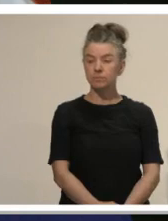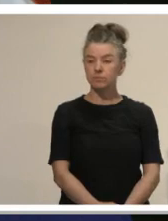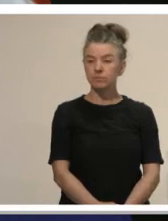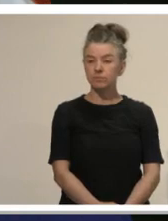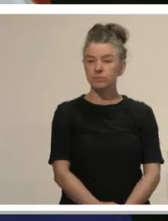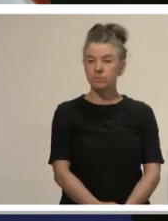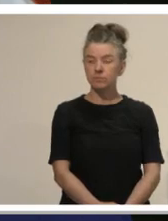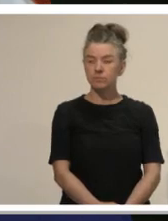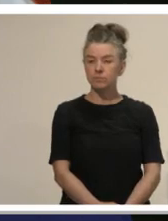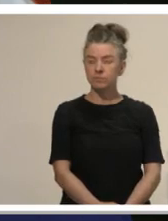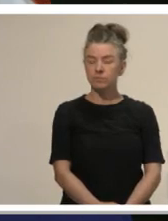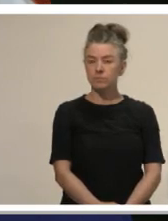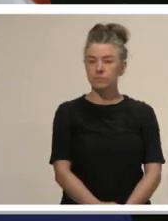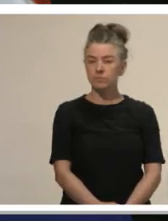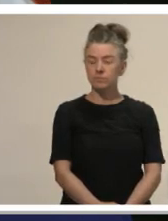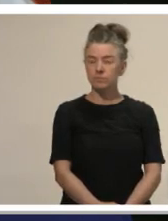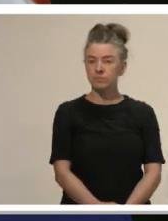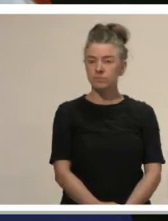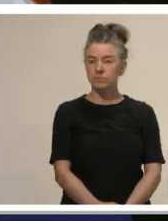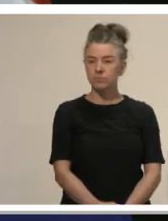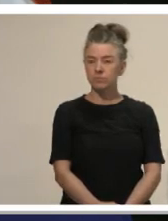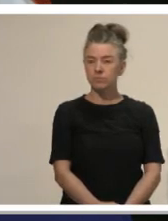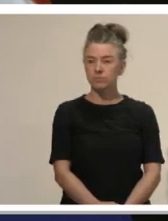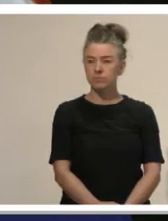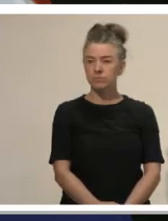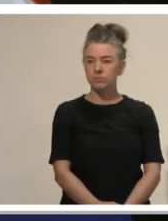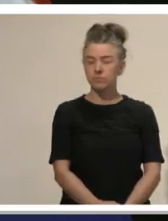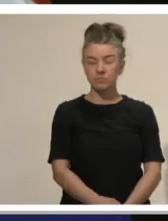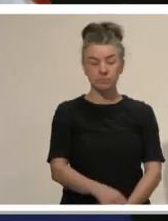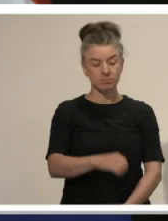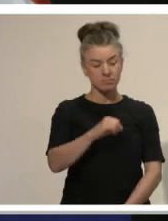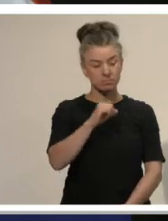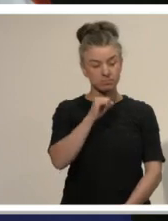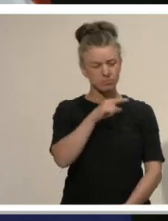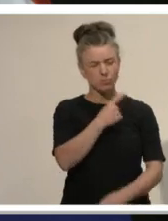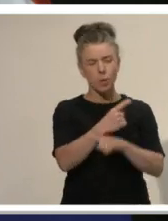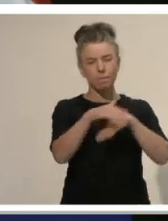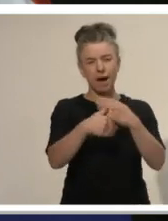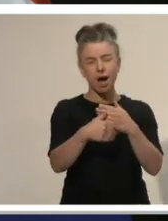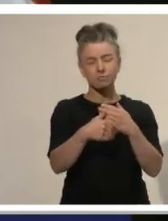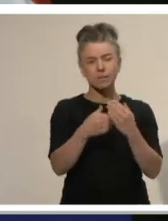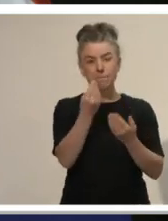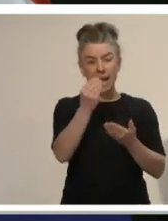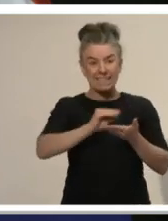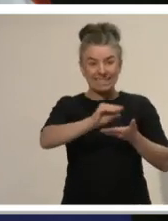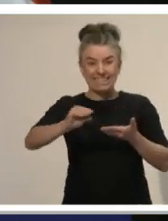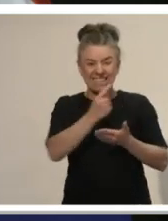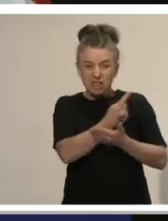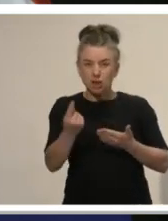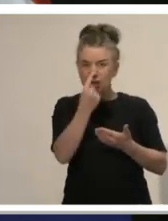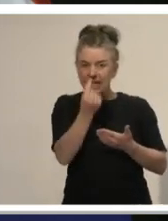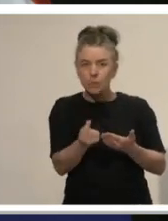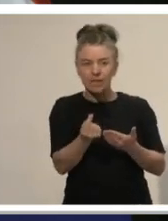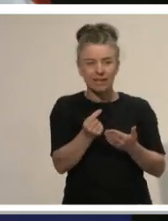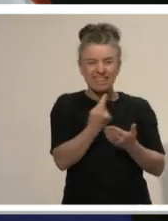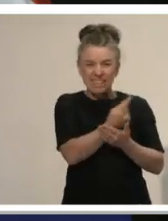sort of pointed out perhaps some of the problems with a universal payment. Are you saying that you don't think it is necessarily the most effective way